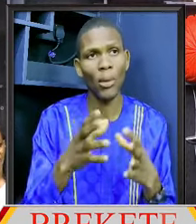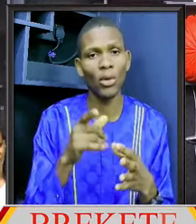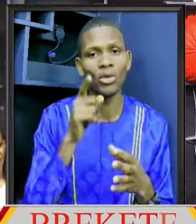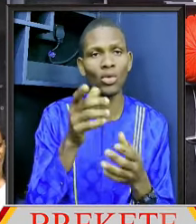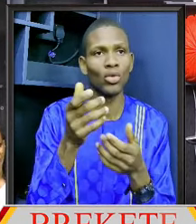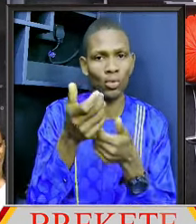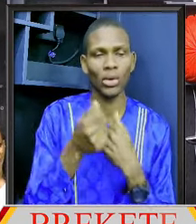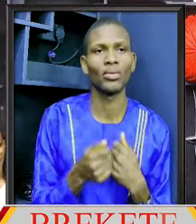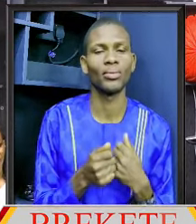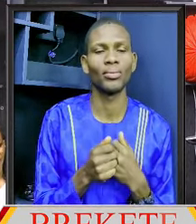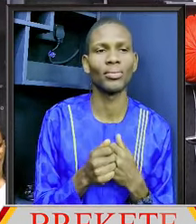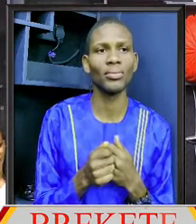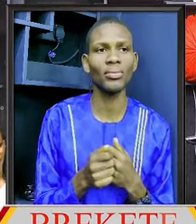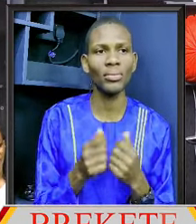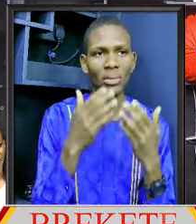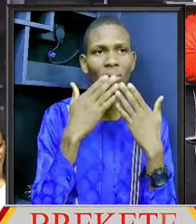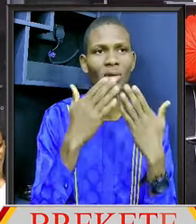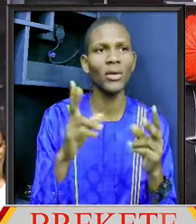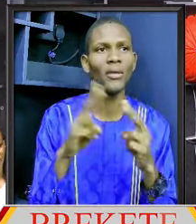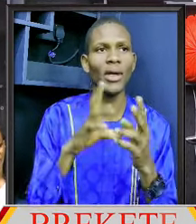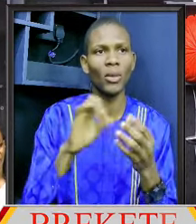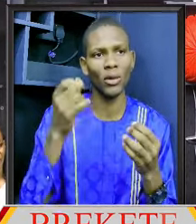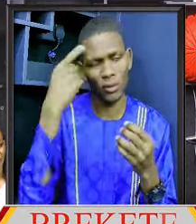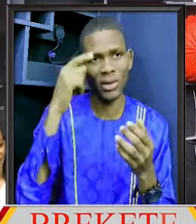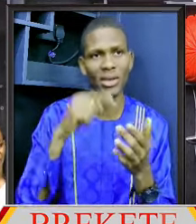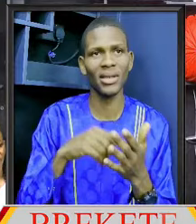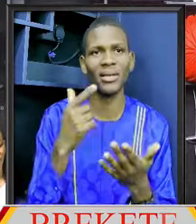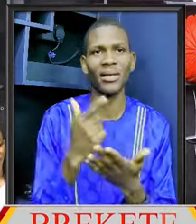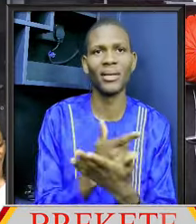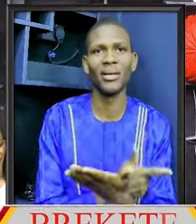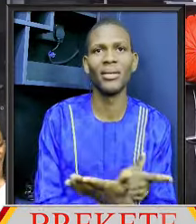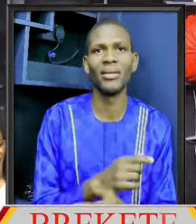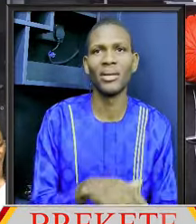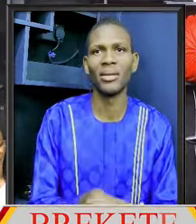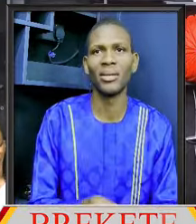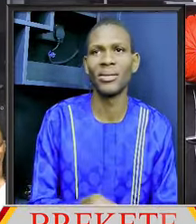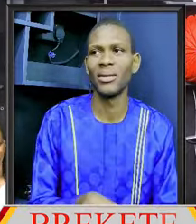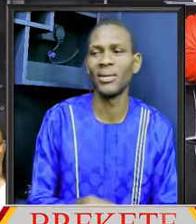Thank you. Thank you very much for this lesson, sir.